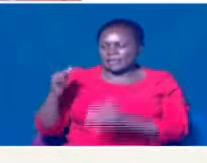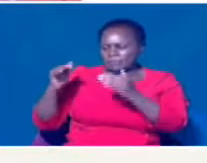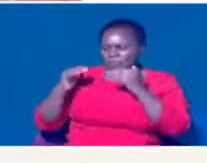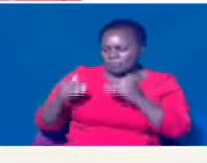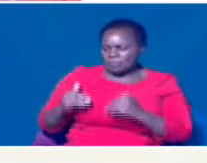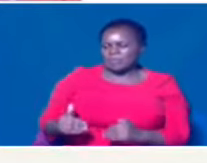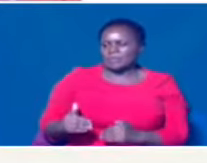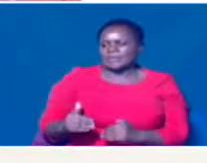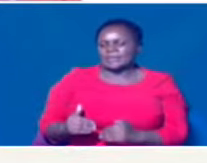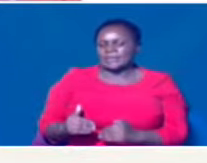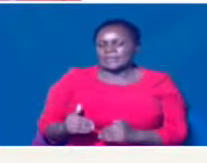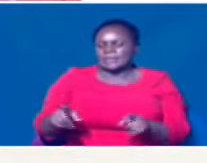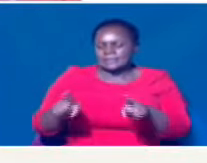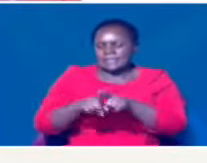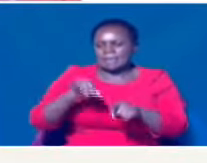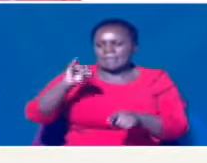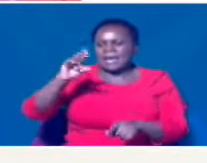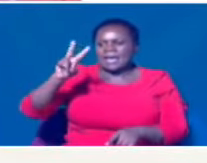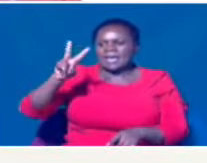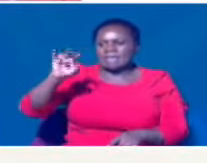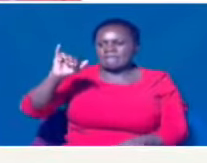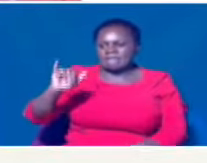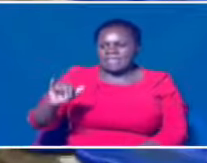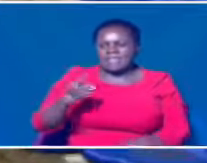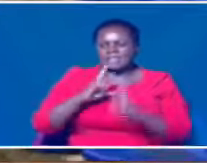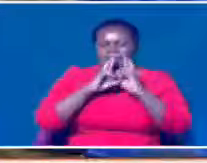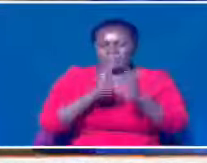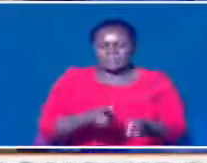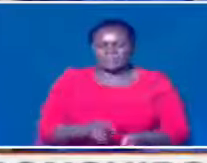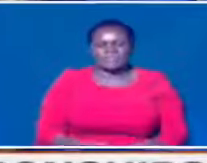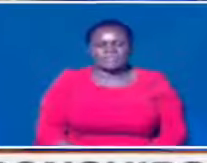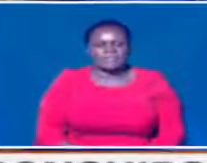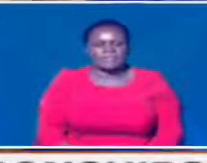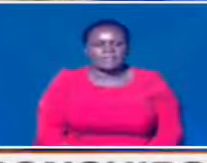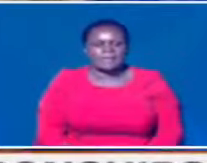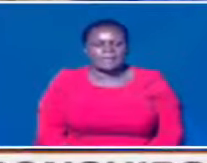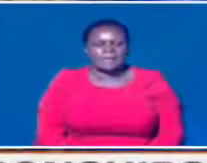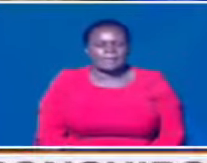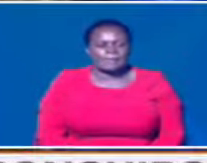third respectively. Ivy Terry reports.